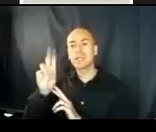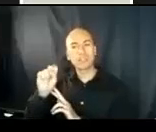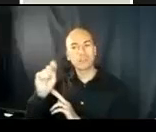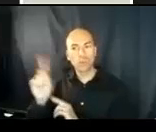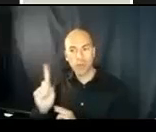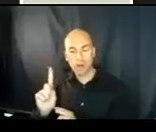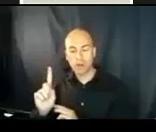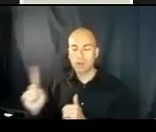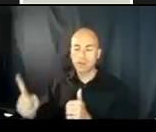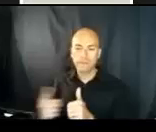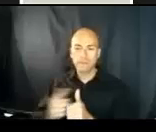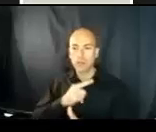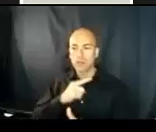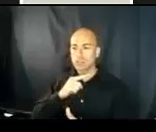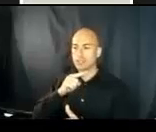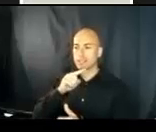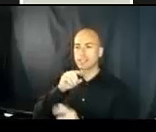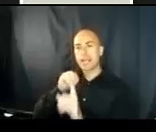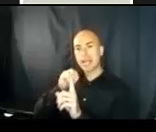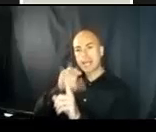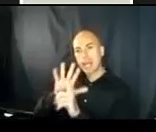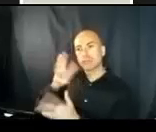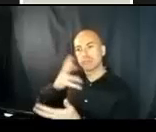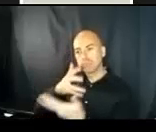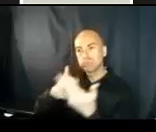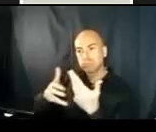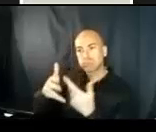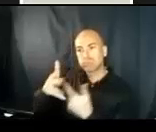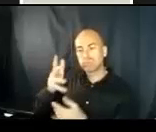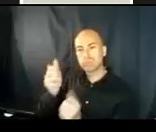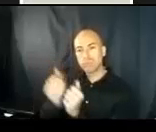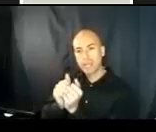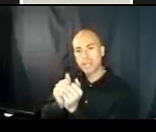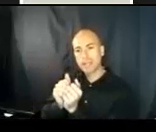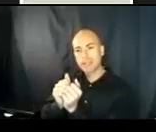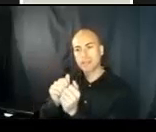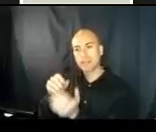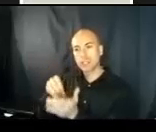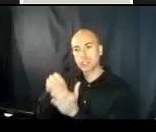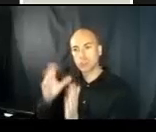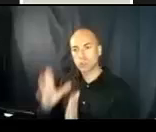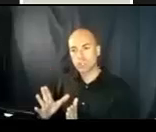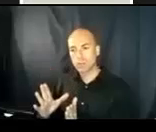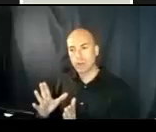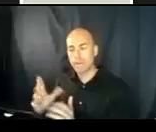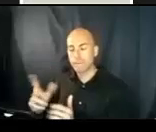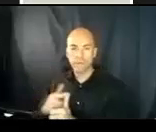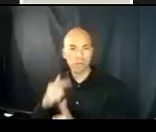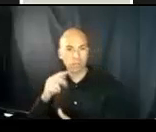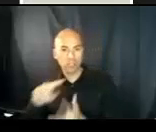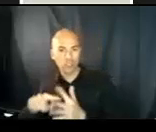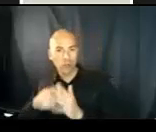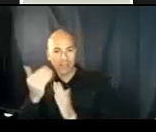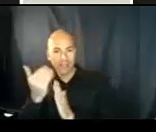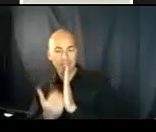with your students, whether you're introducing a lesson or a course for them, is super important. Let's think back again